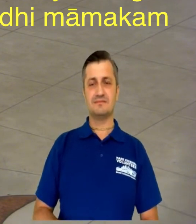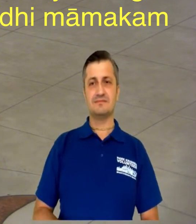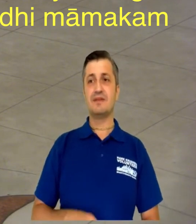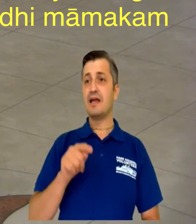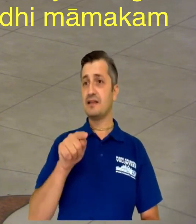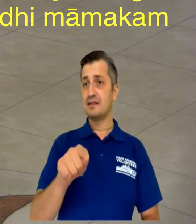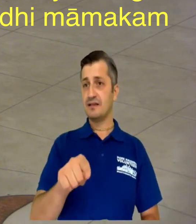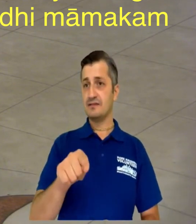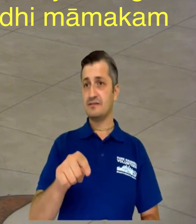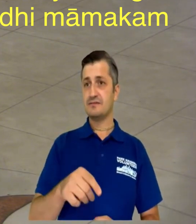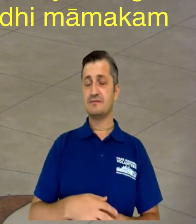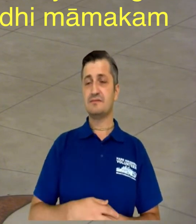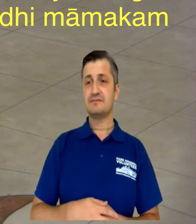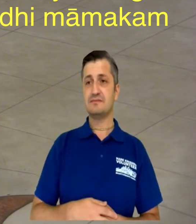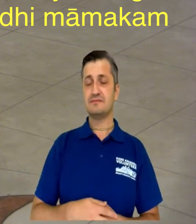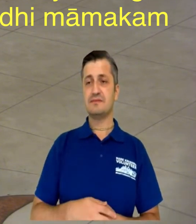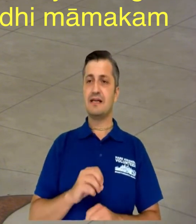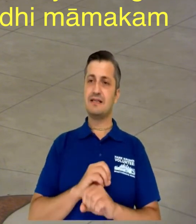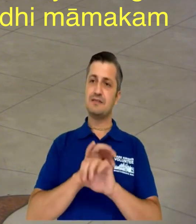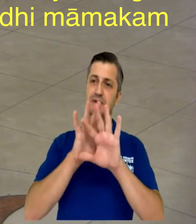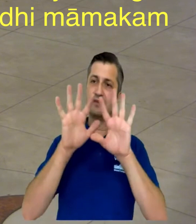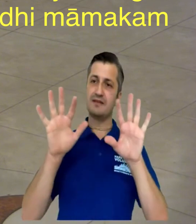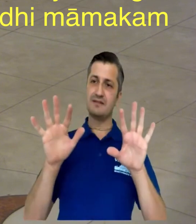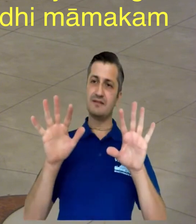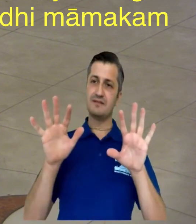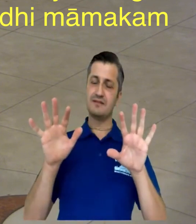Teja, splendor,